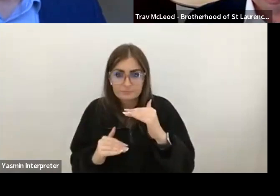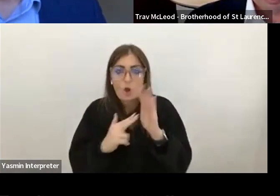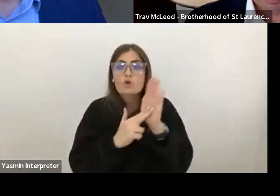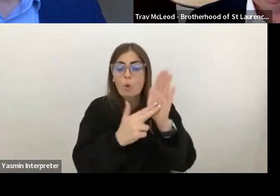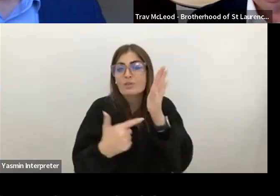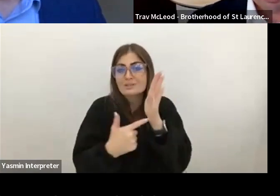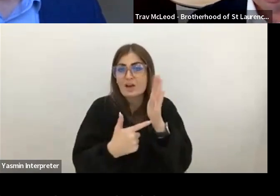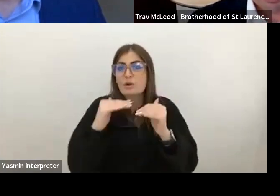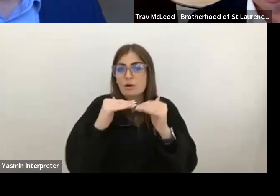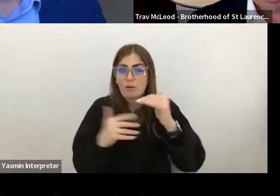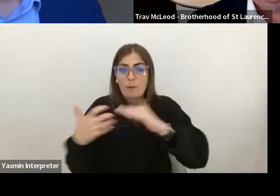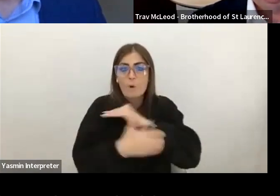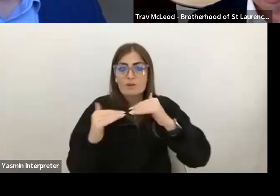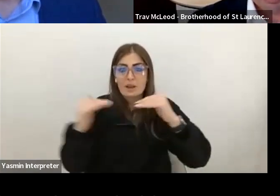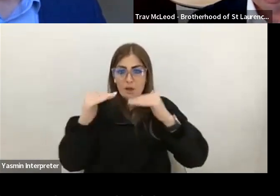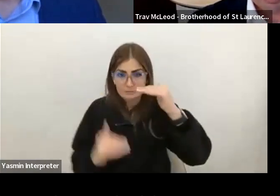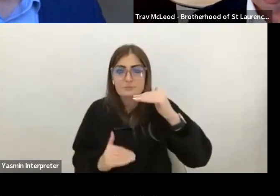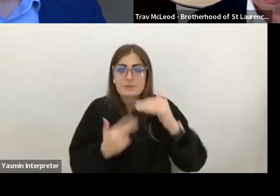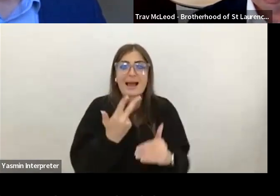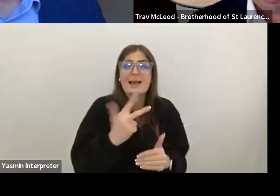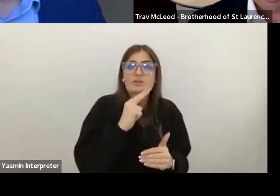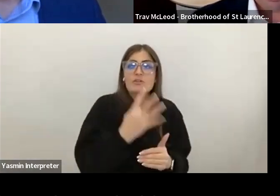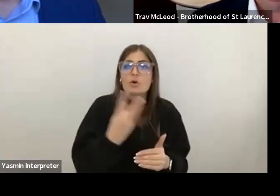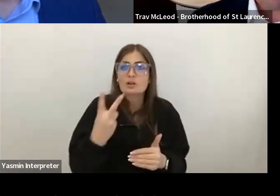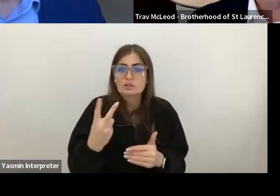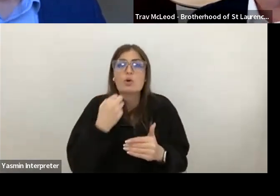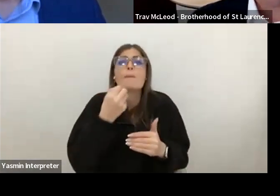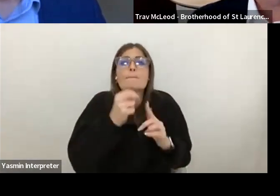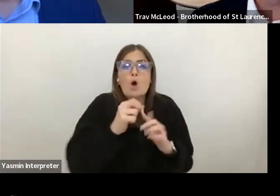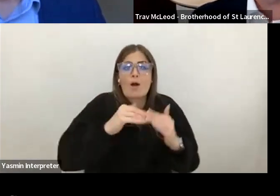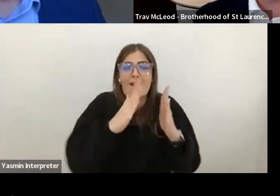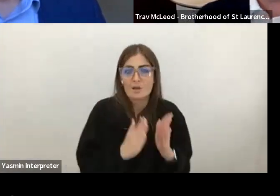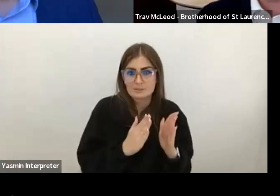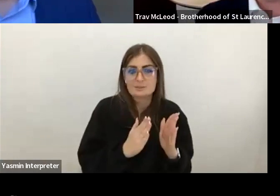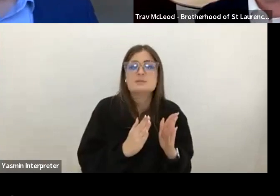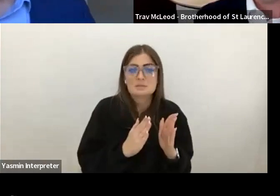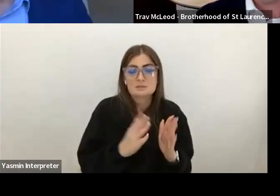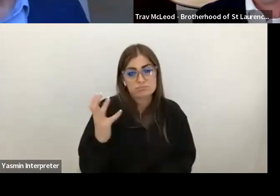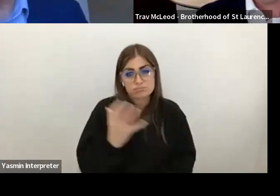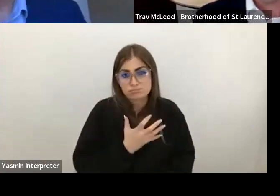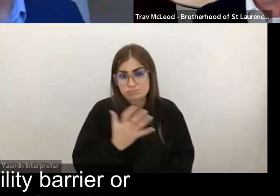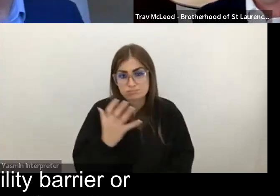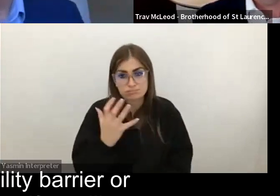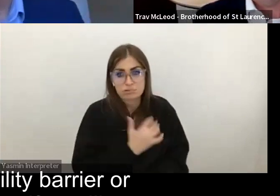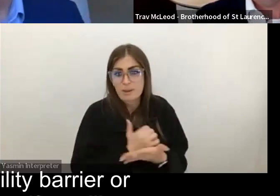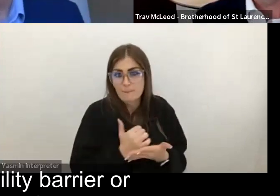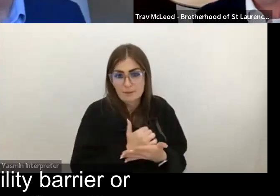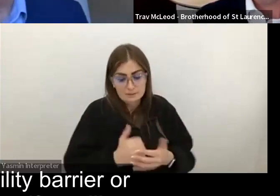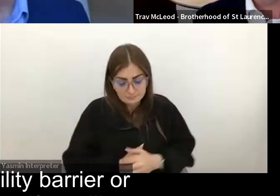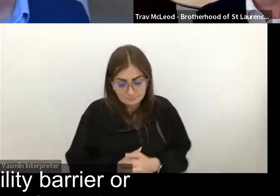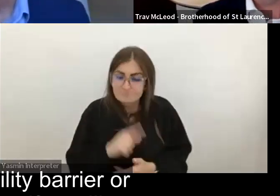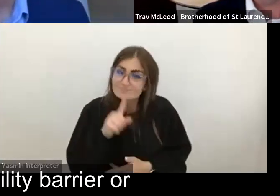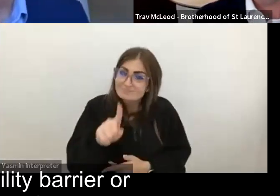poverty line of $842 per week per household. Startling figures. This